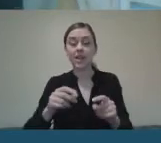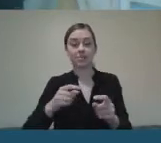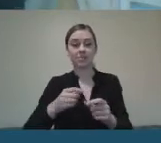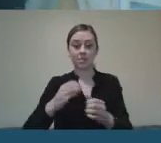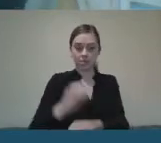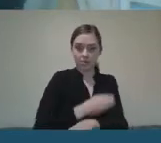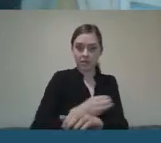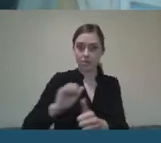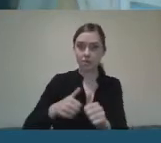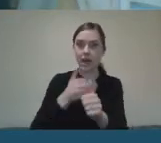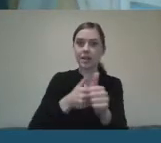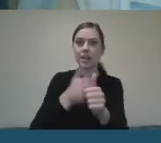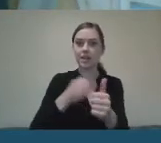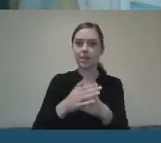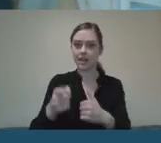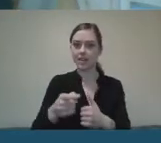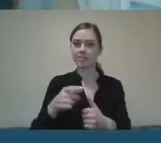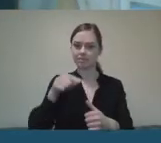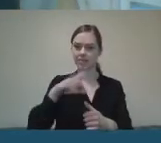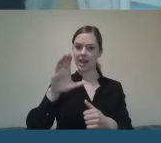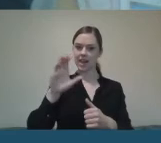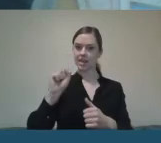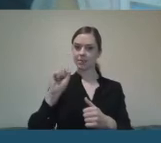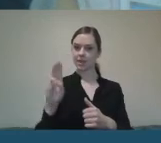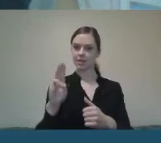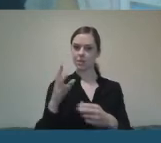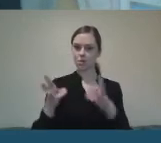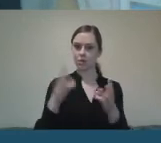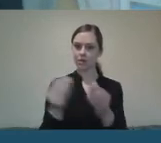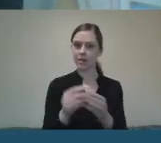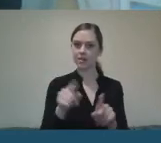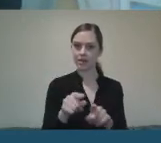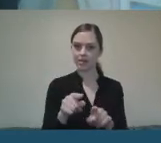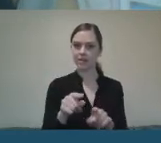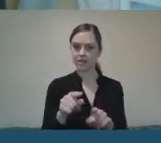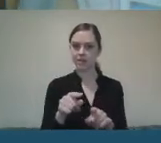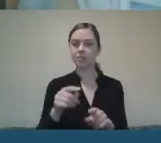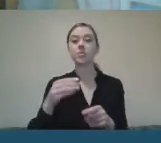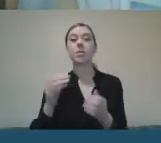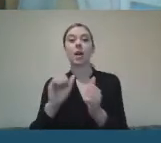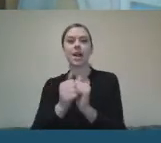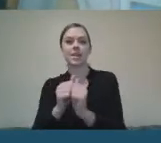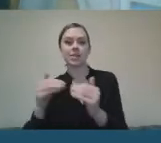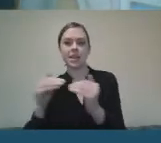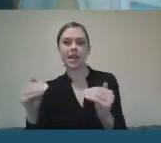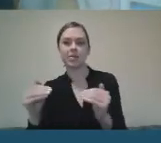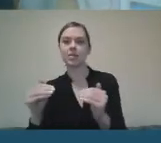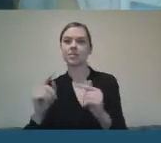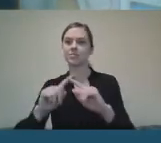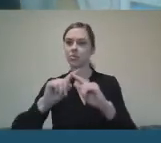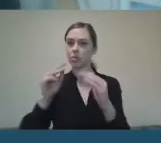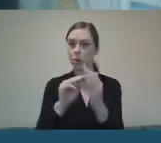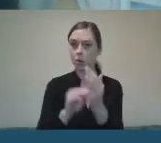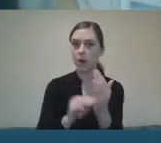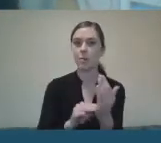are continuing to work with. And so perhaps as activity levels and on-the-ground programming has dropped off, they've continued